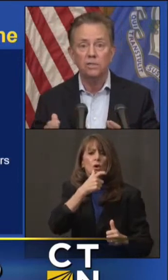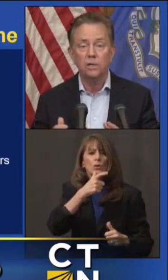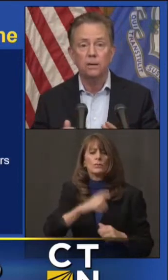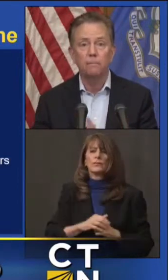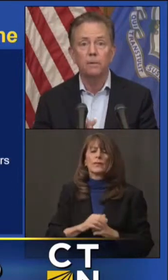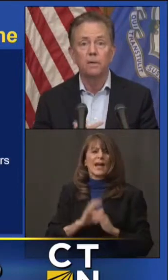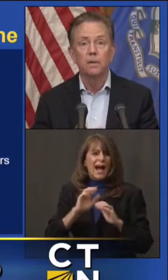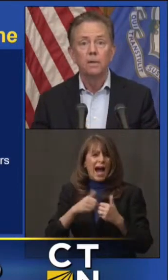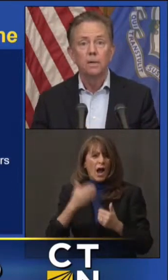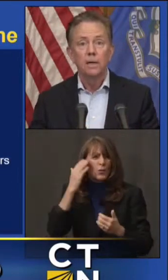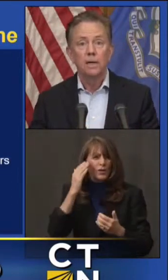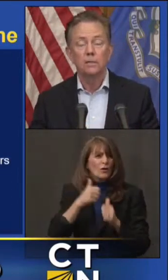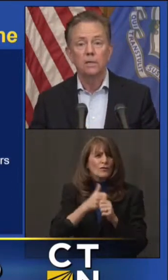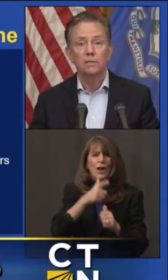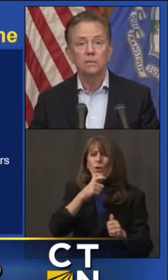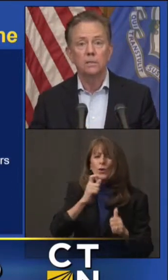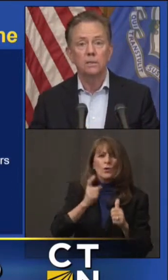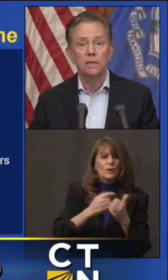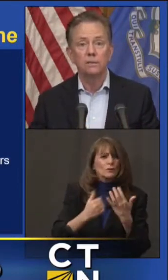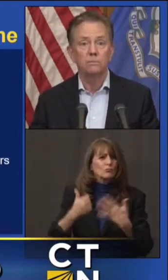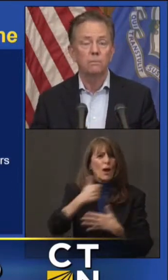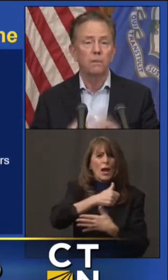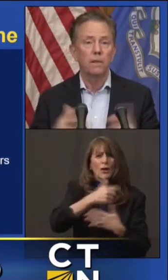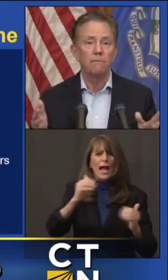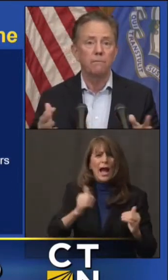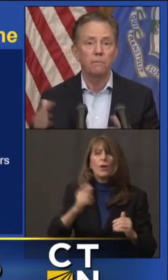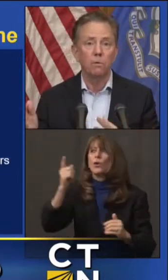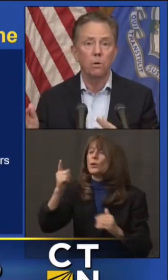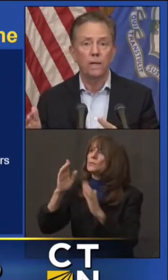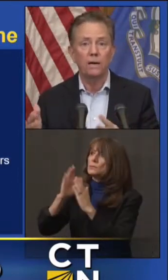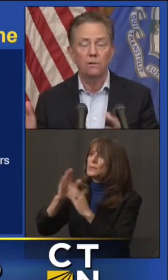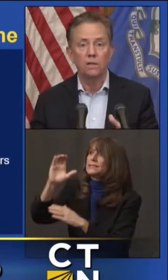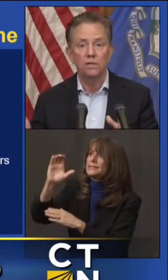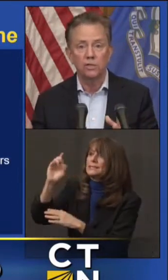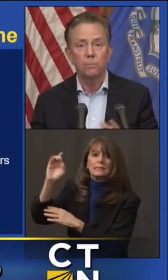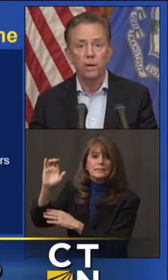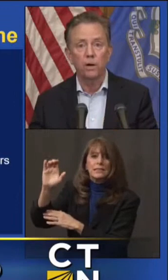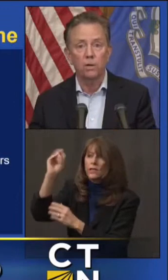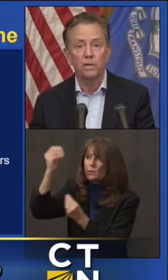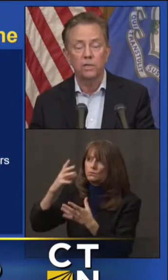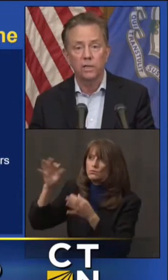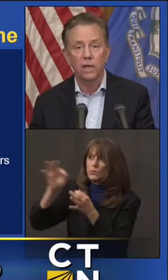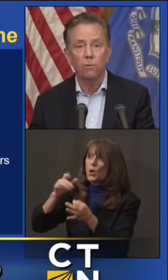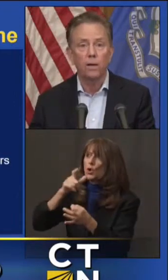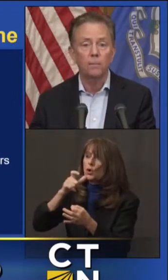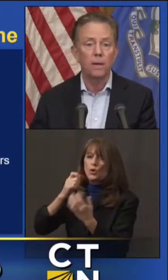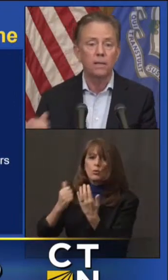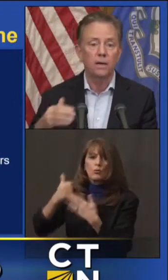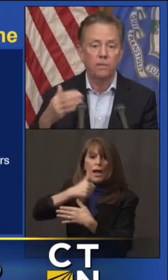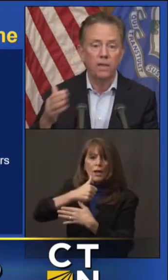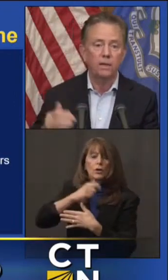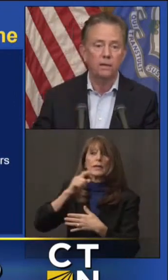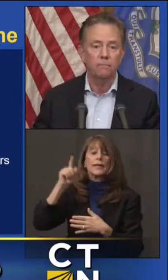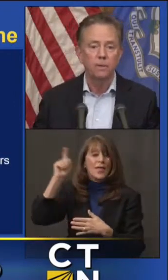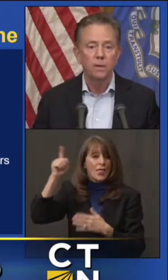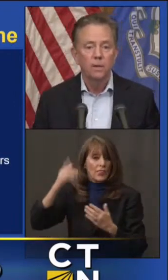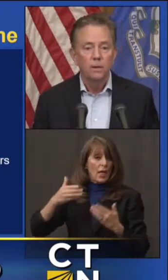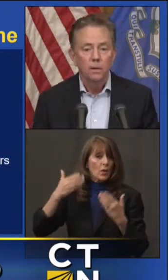guidance, and they've rolled out a list of priorities that they recommend. I